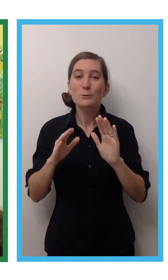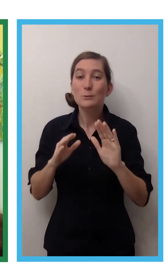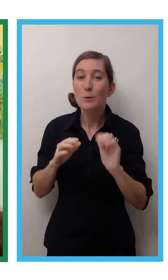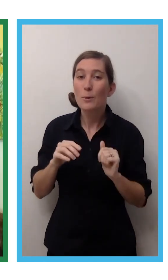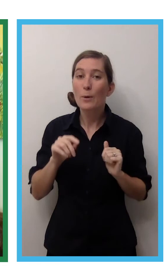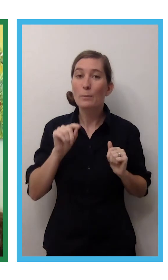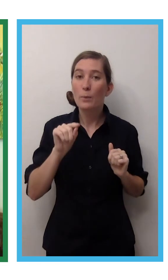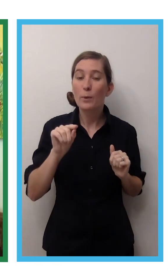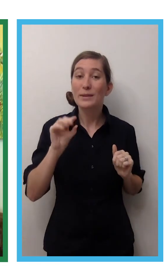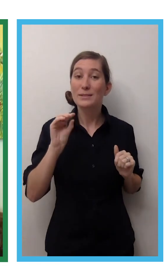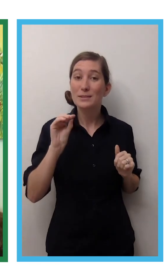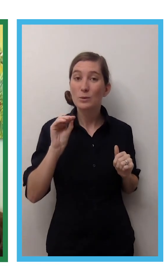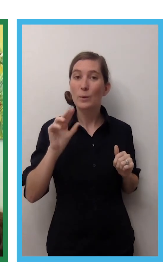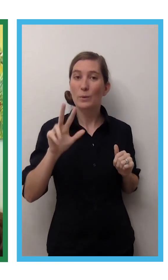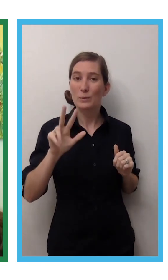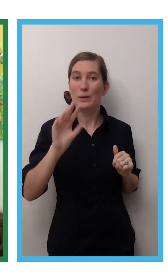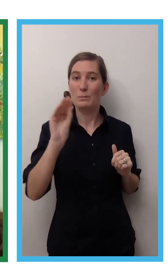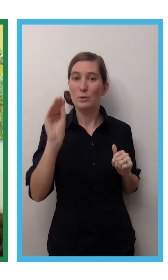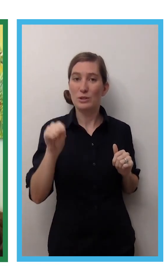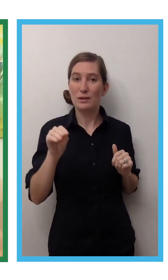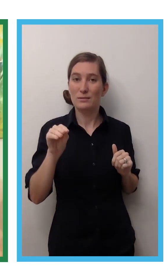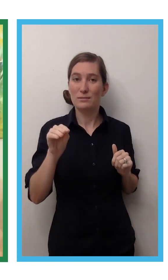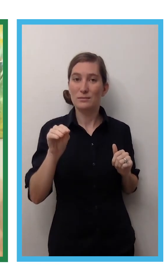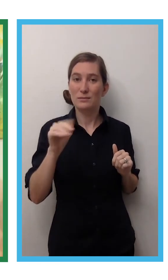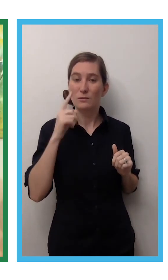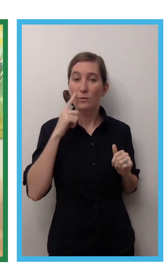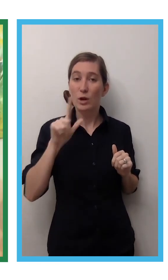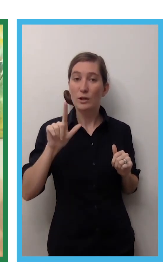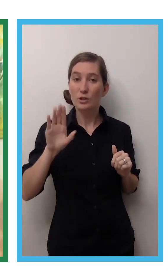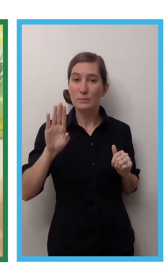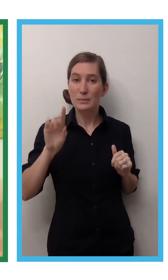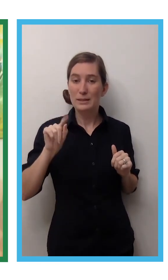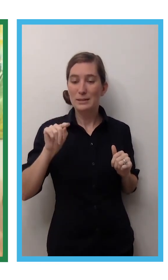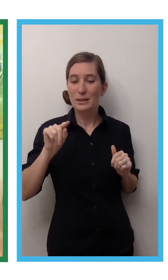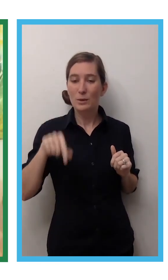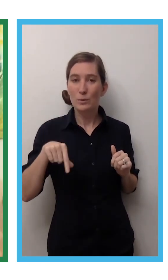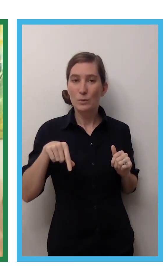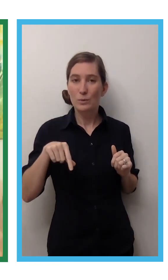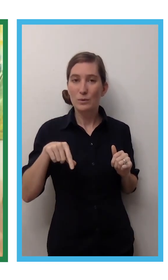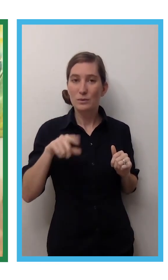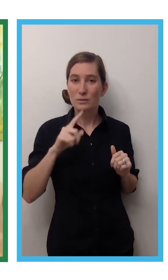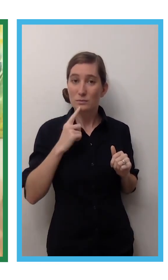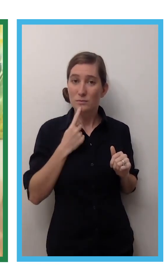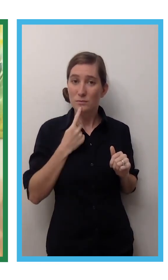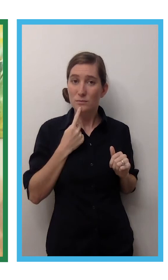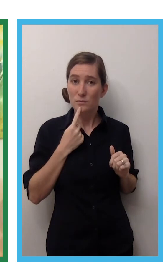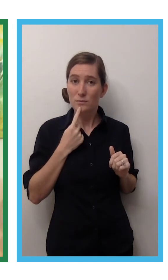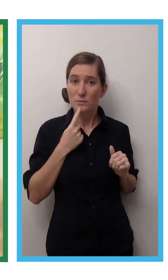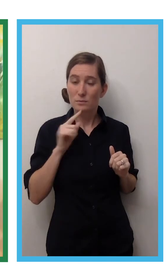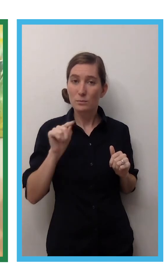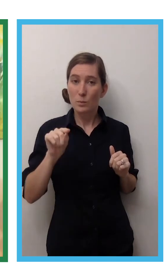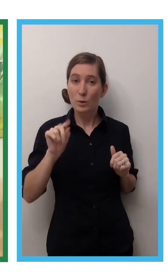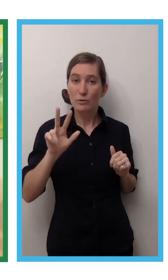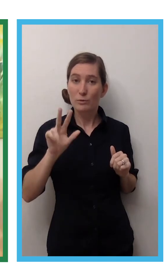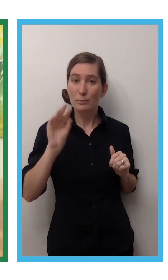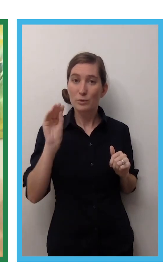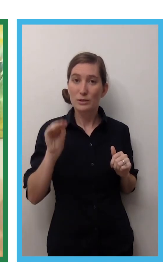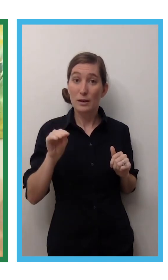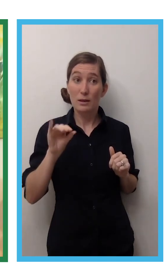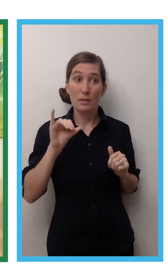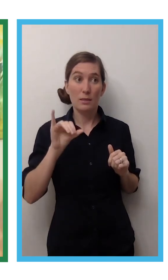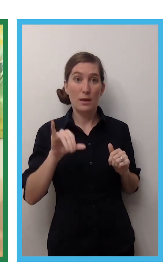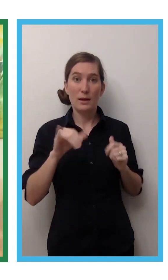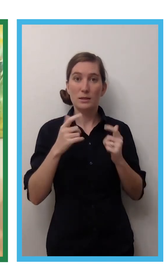0.03% for LGBTQ. Now, that to me is a huge gap that needs to be addressed. If we've